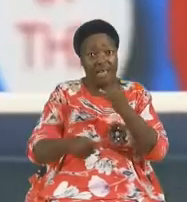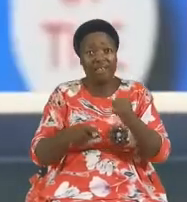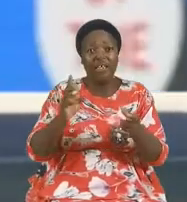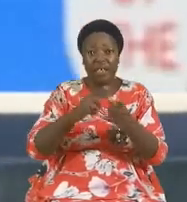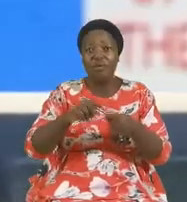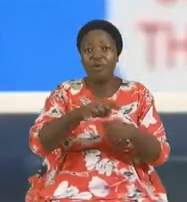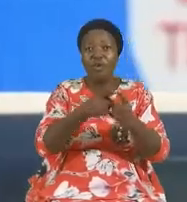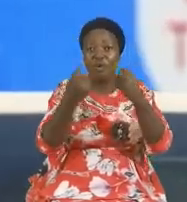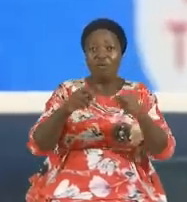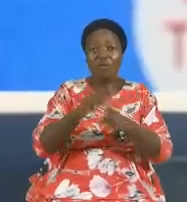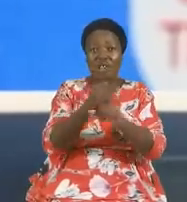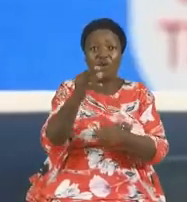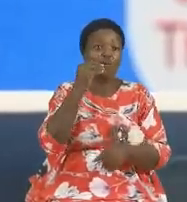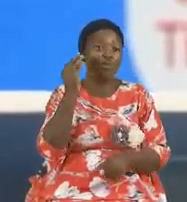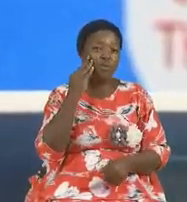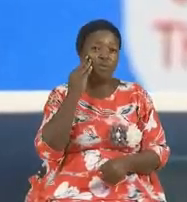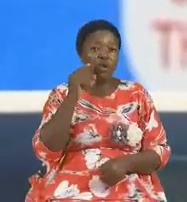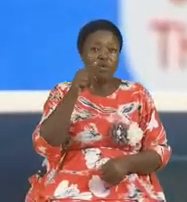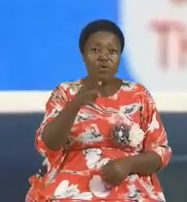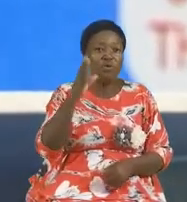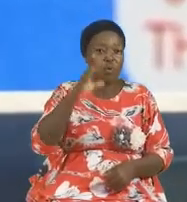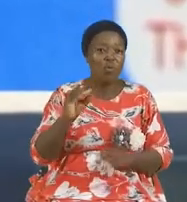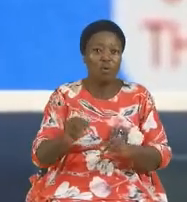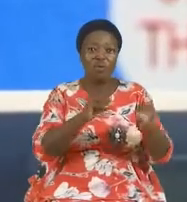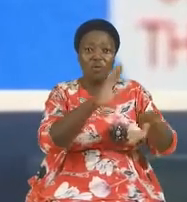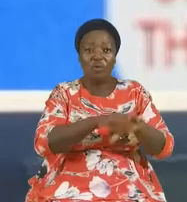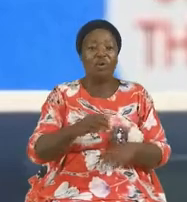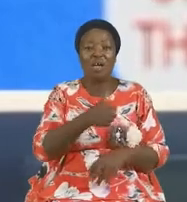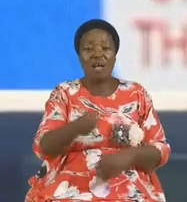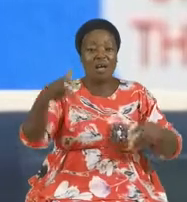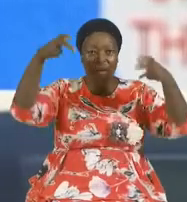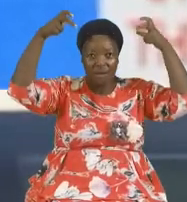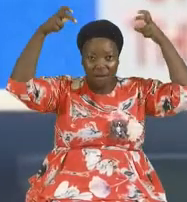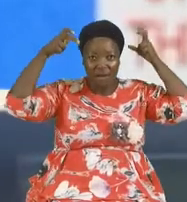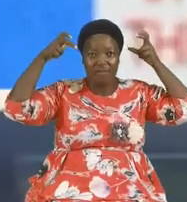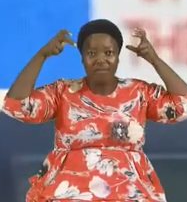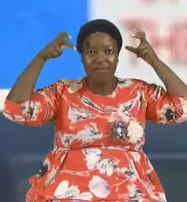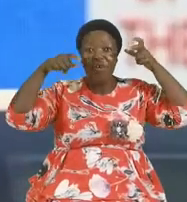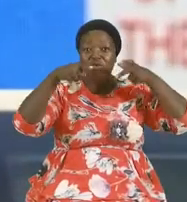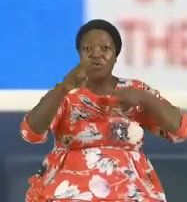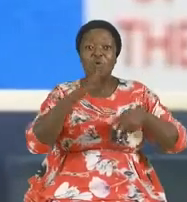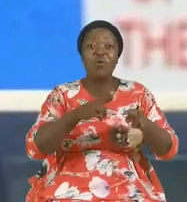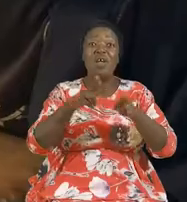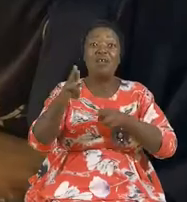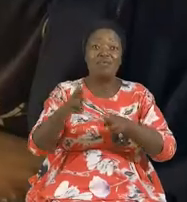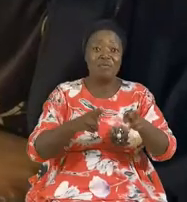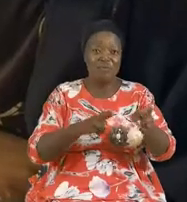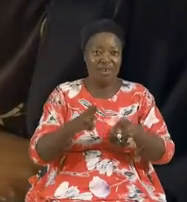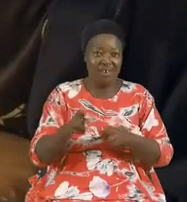very end, and then when he will come, he will take you home, you will wear a